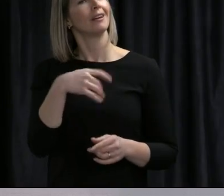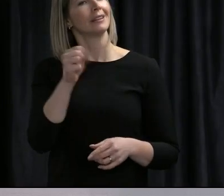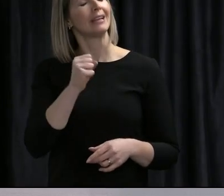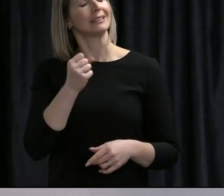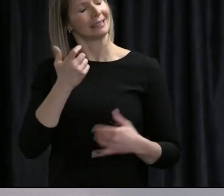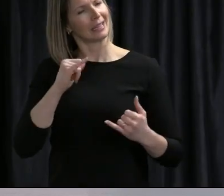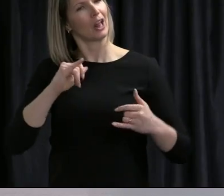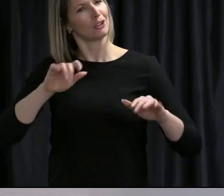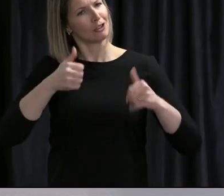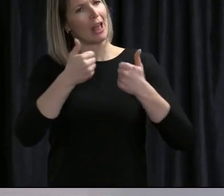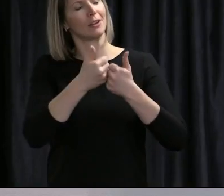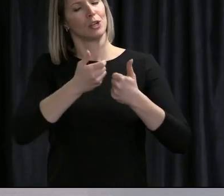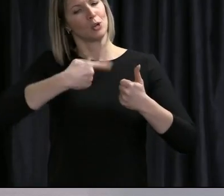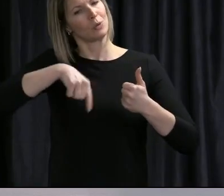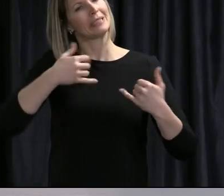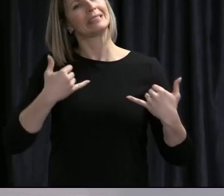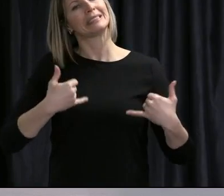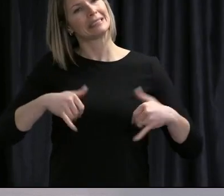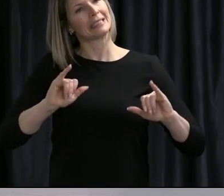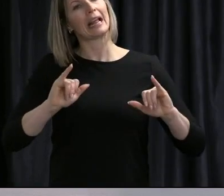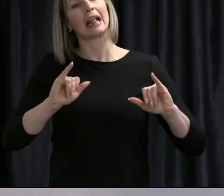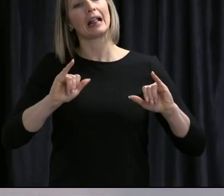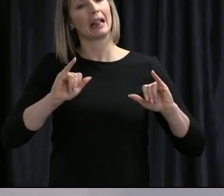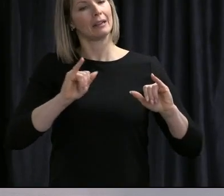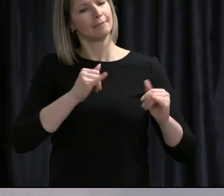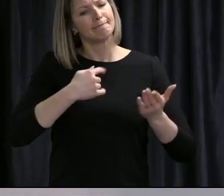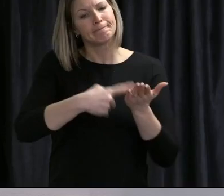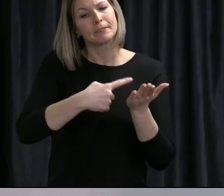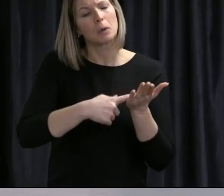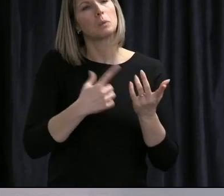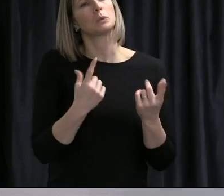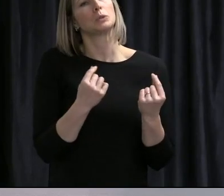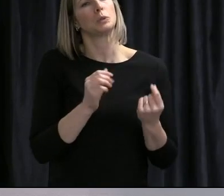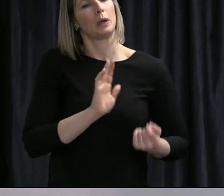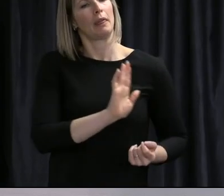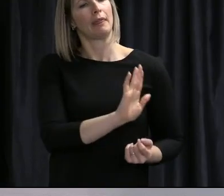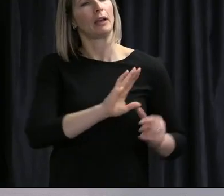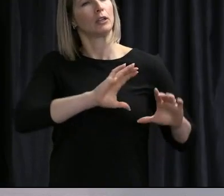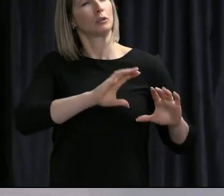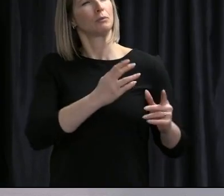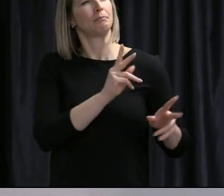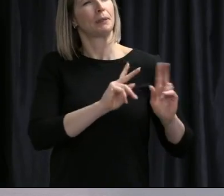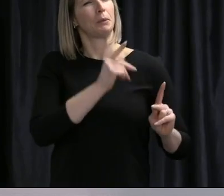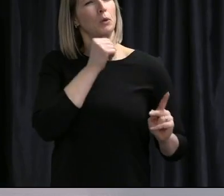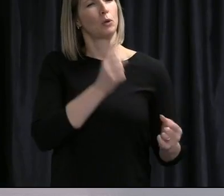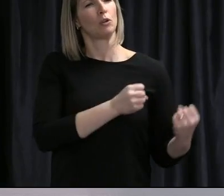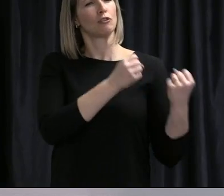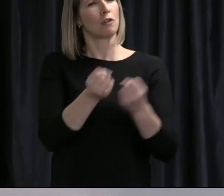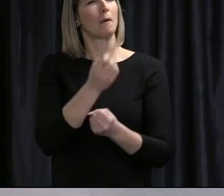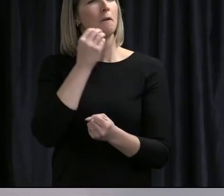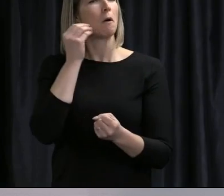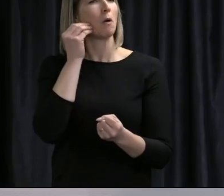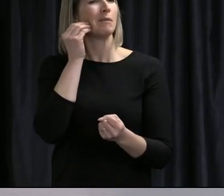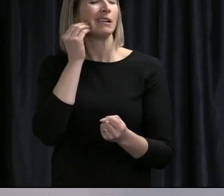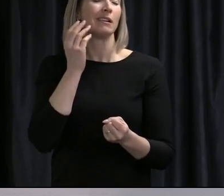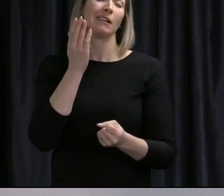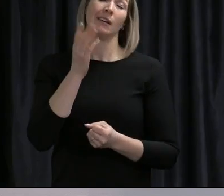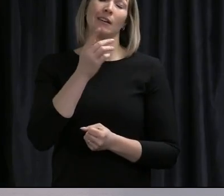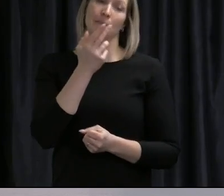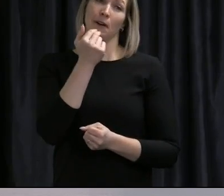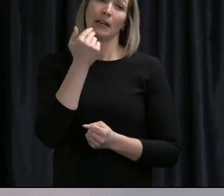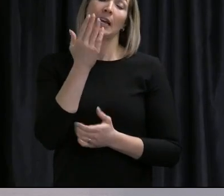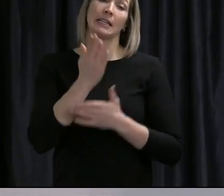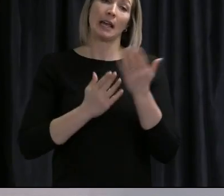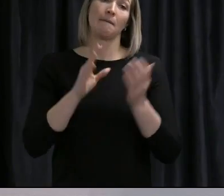a challenge with those snowbirds, as it were, who would probably drive home. I think the other thing it's worth mentioning at this point